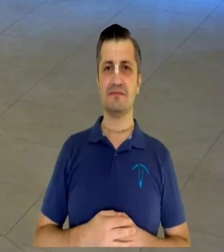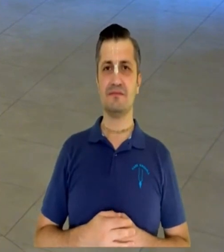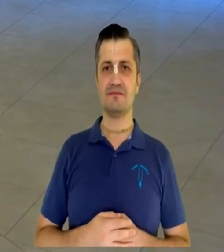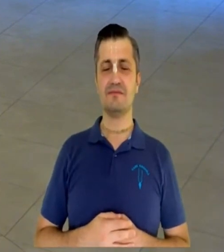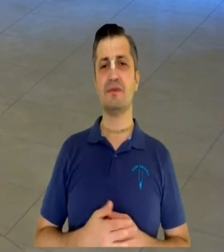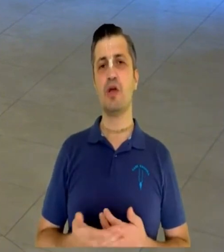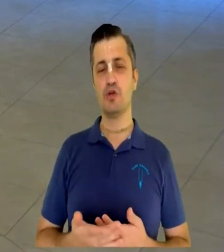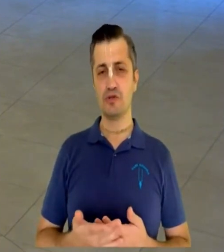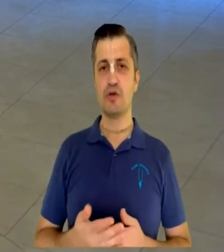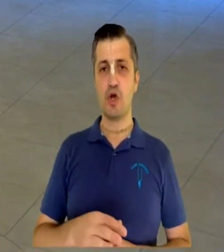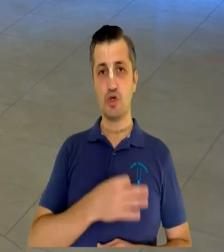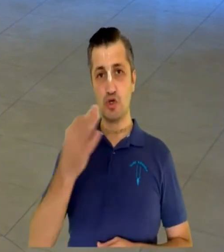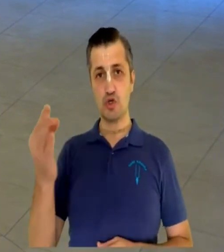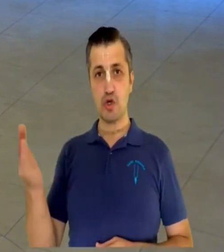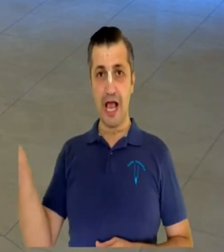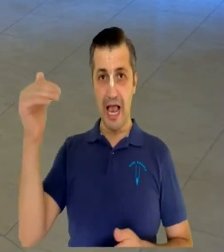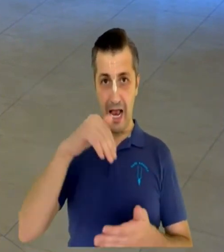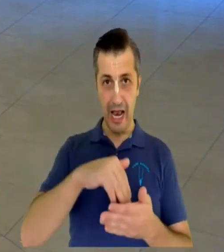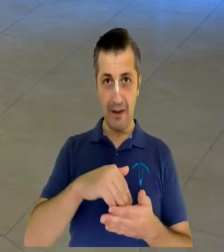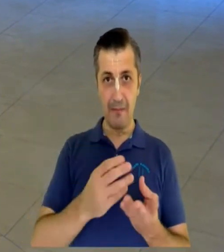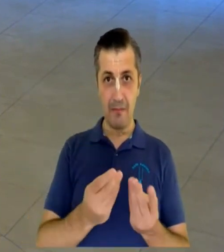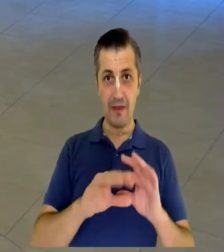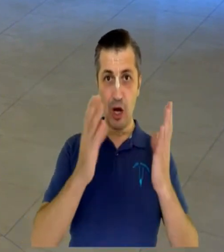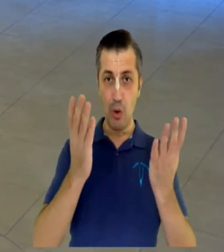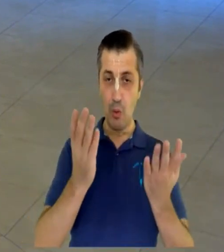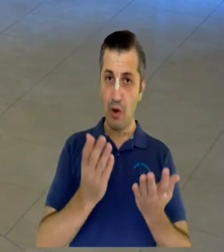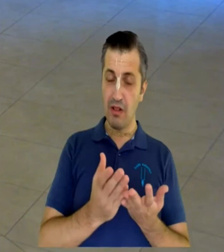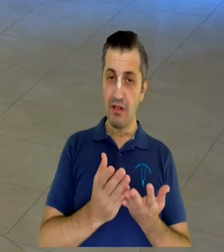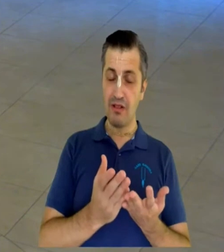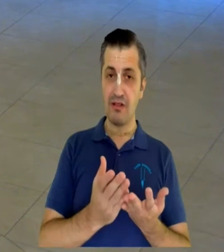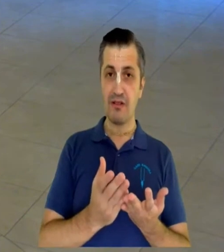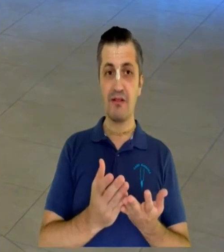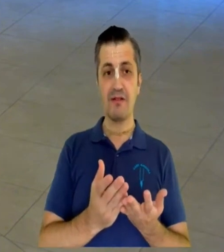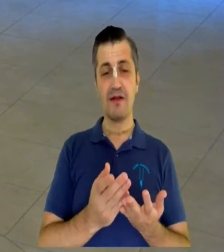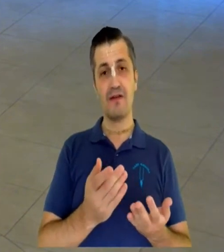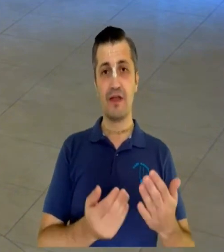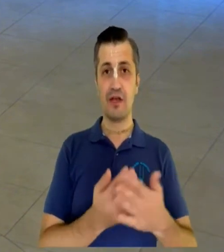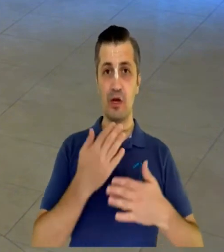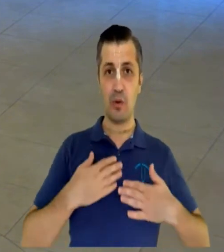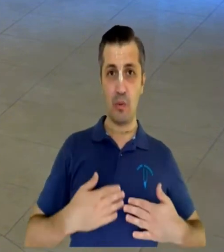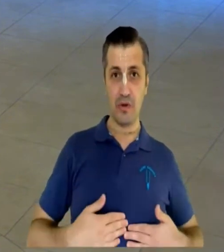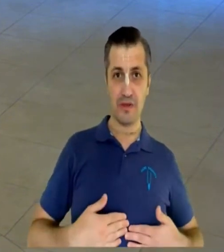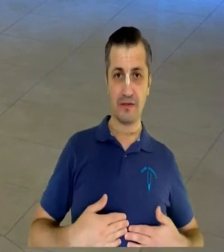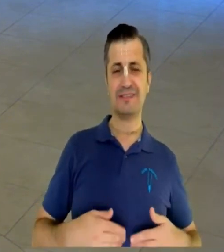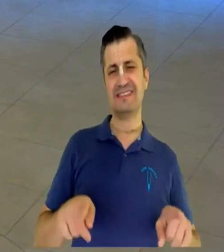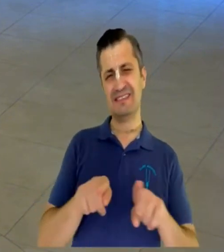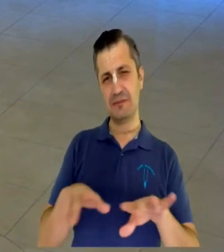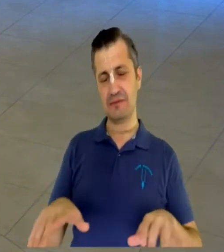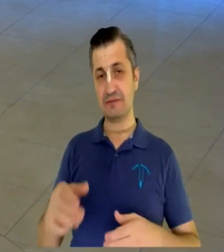the time, but we better not forget to feed the driver. And the driver is actually our true self, the soul.